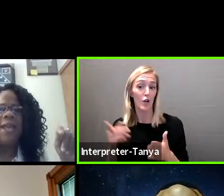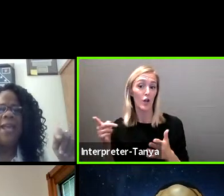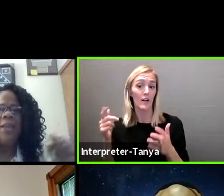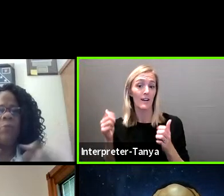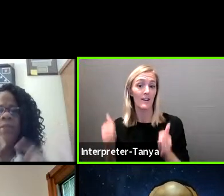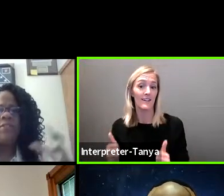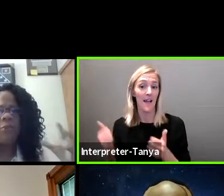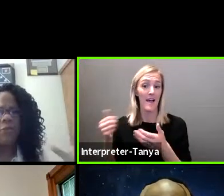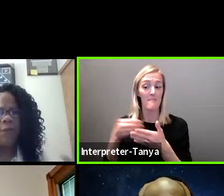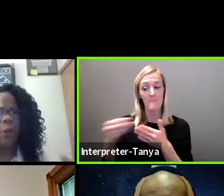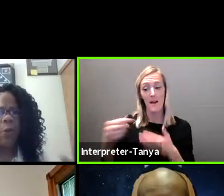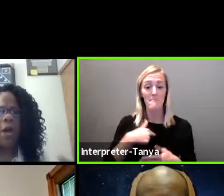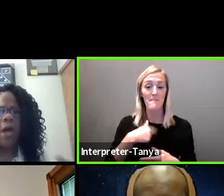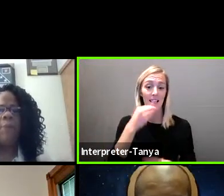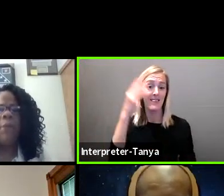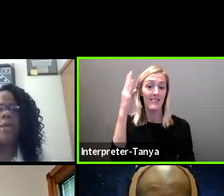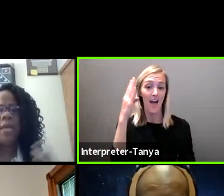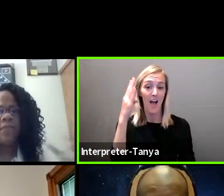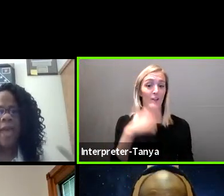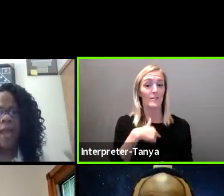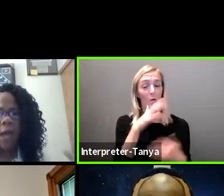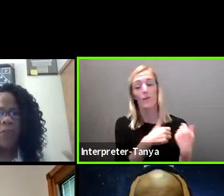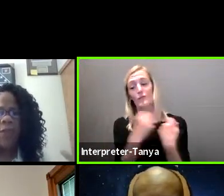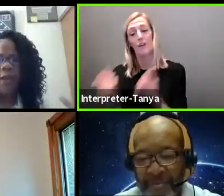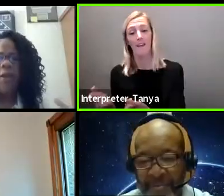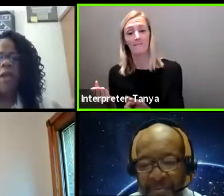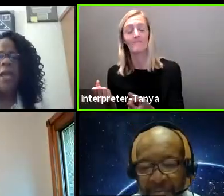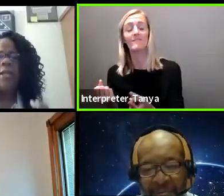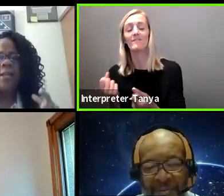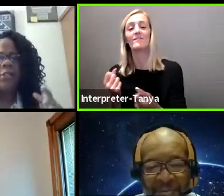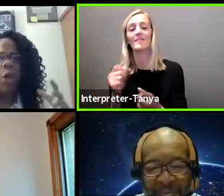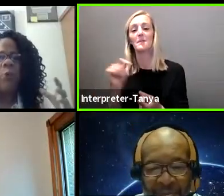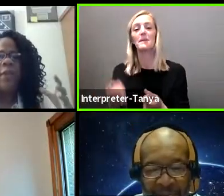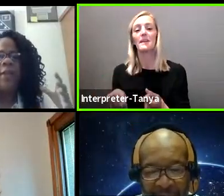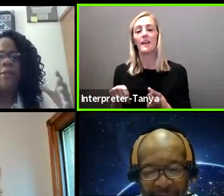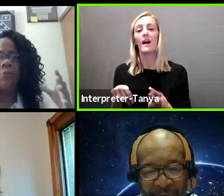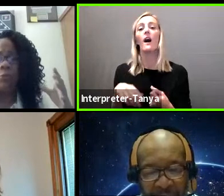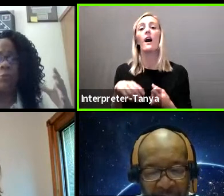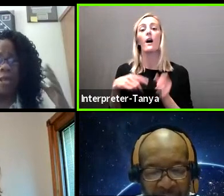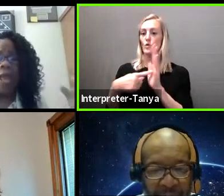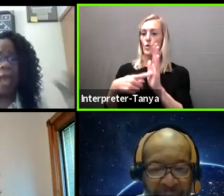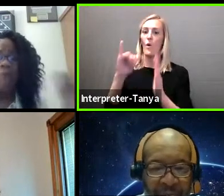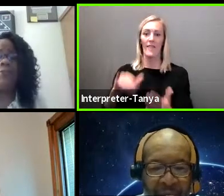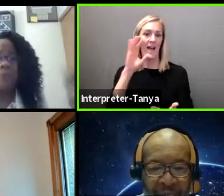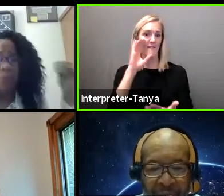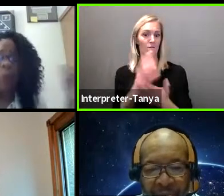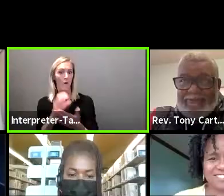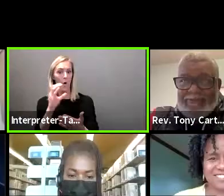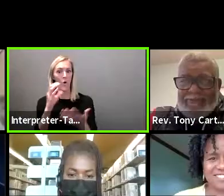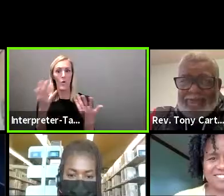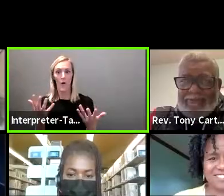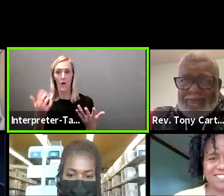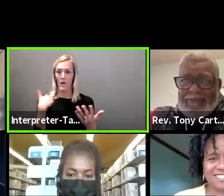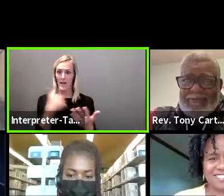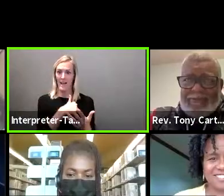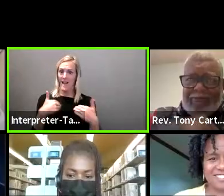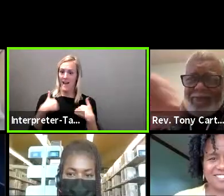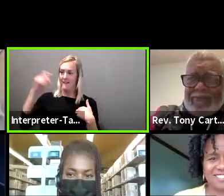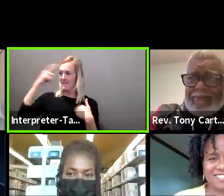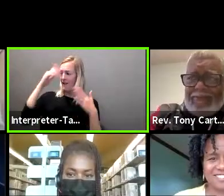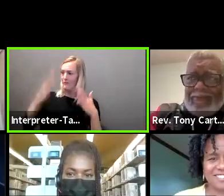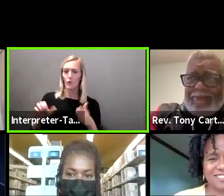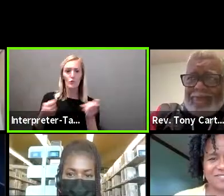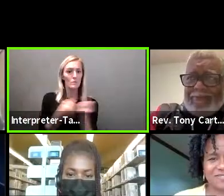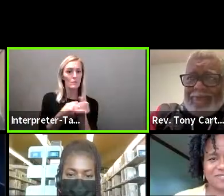drive in, and we do the photo op. We get that out there and they show that we have the support of the